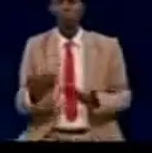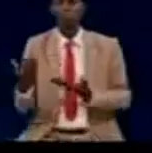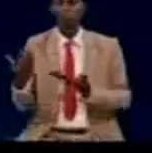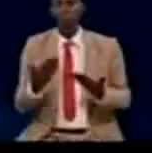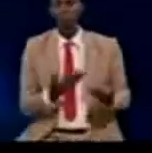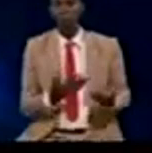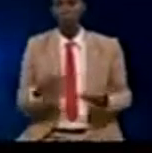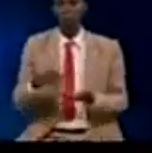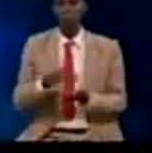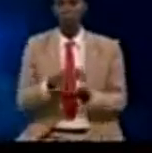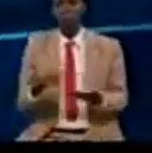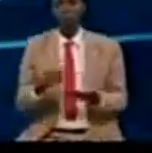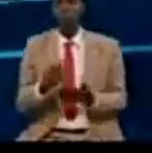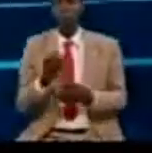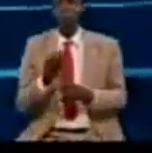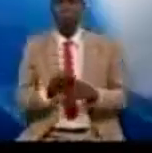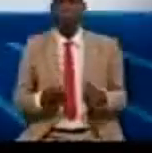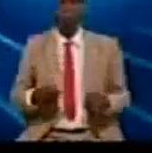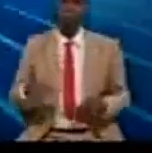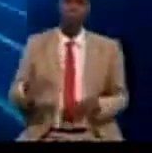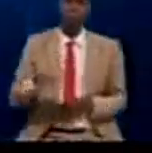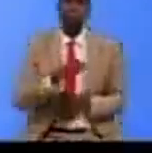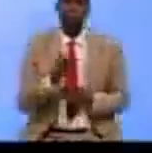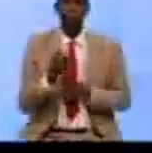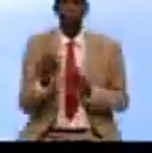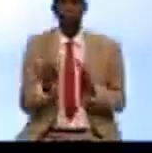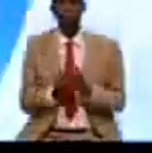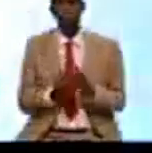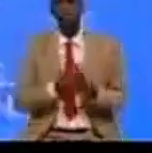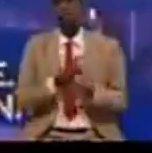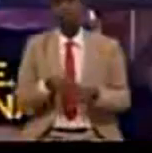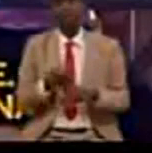Ministrations from regions, states, and nations across the world.